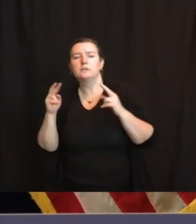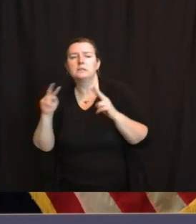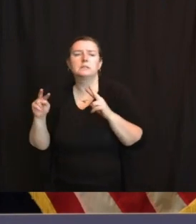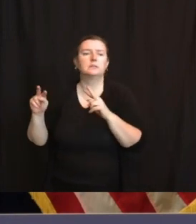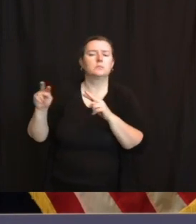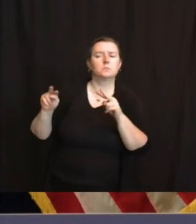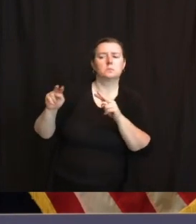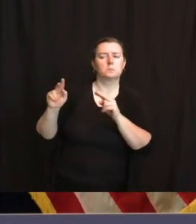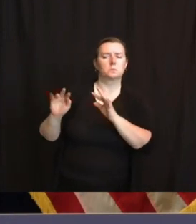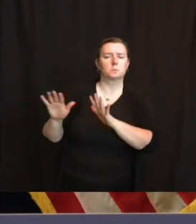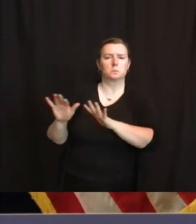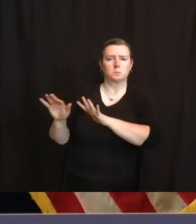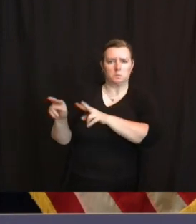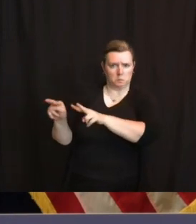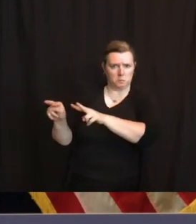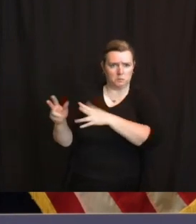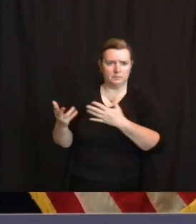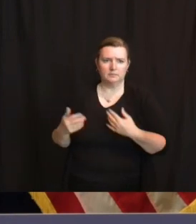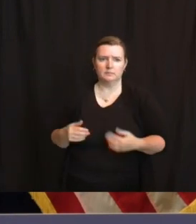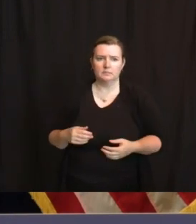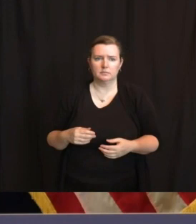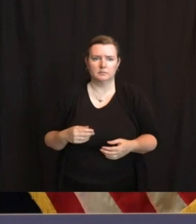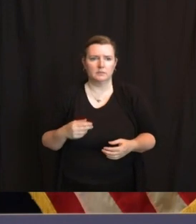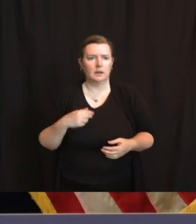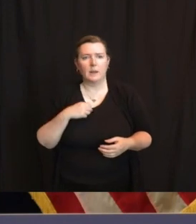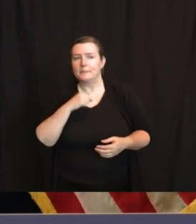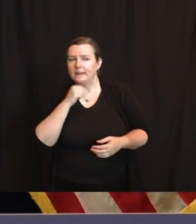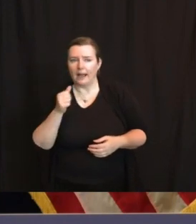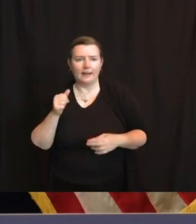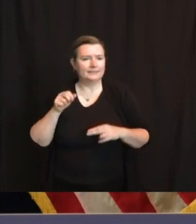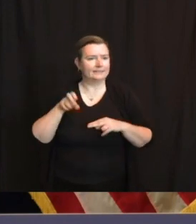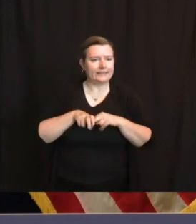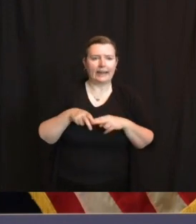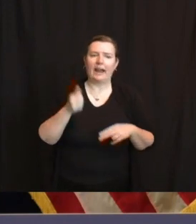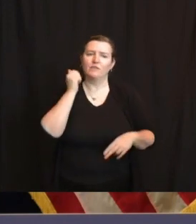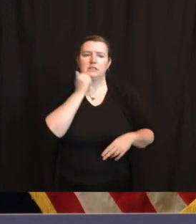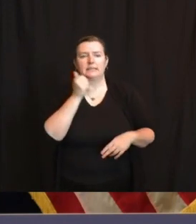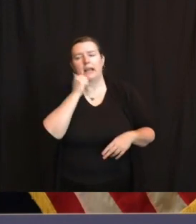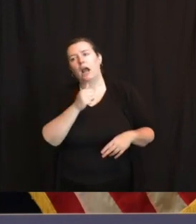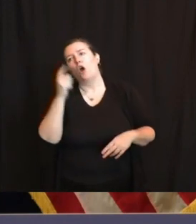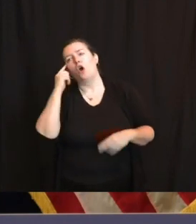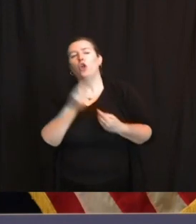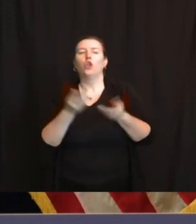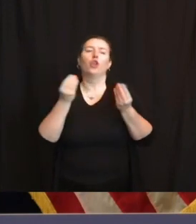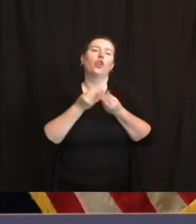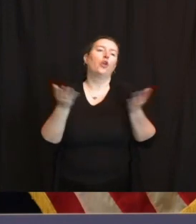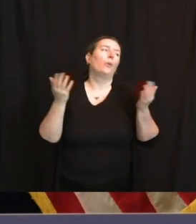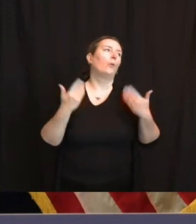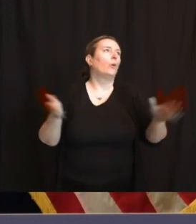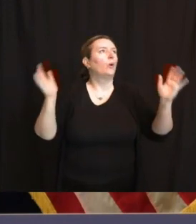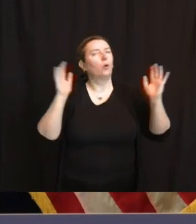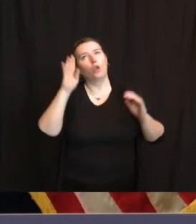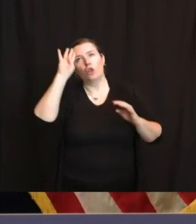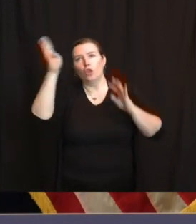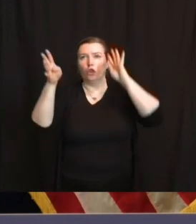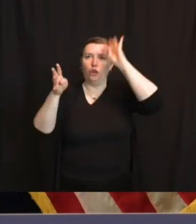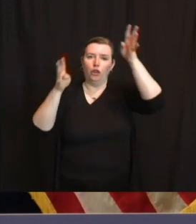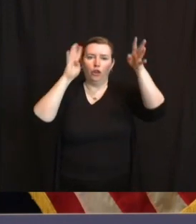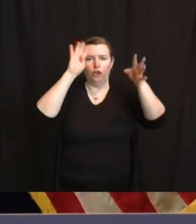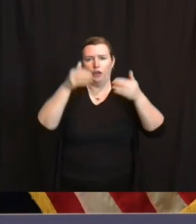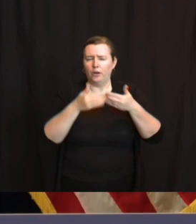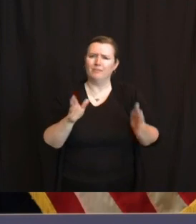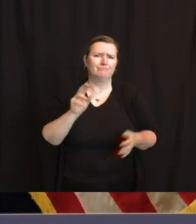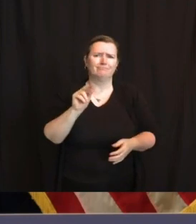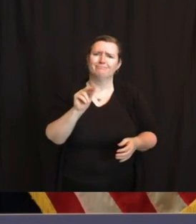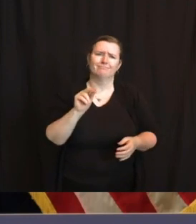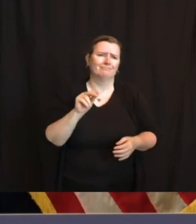that. I'm not sitting here to say that every day we're going to have news to break. We may or may not, but if the curves keep going in the right direction